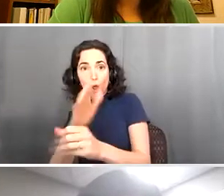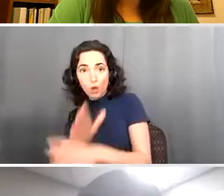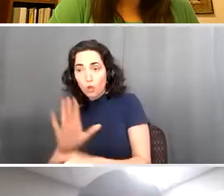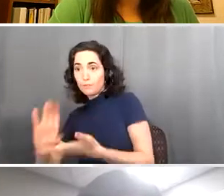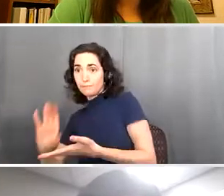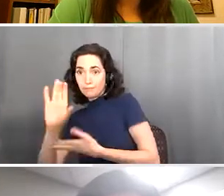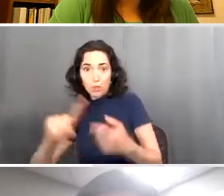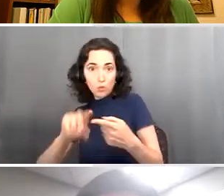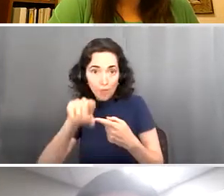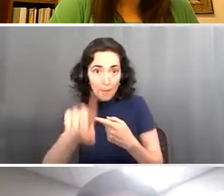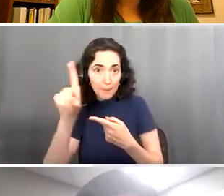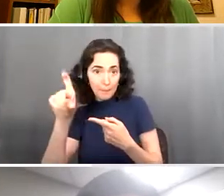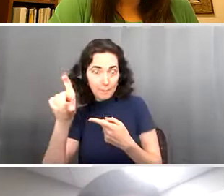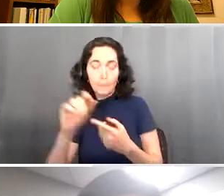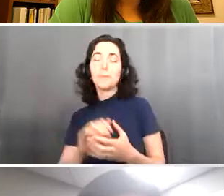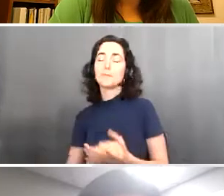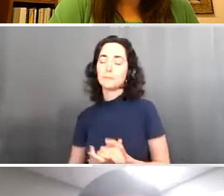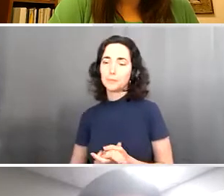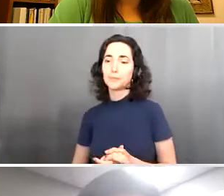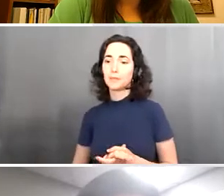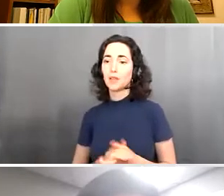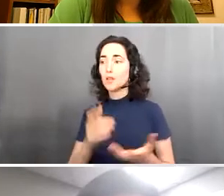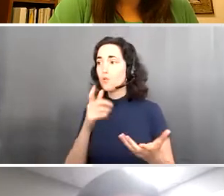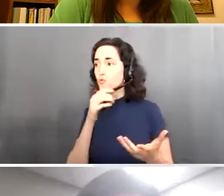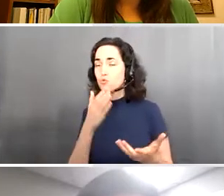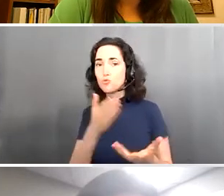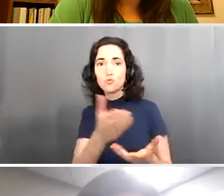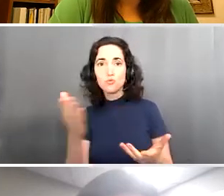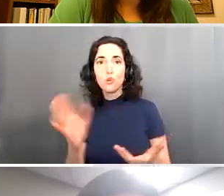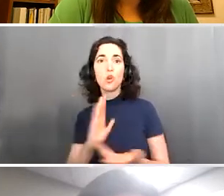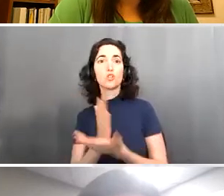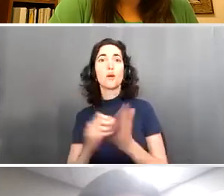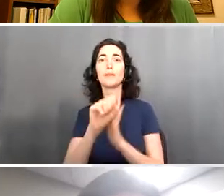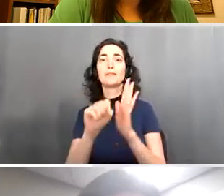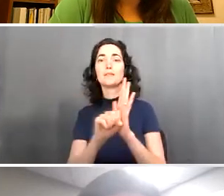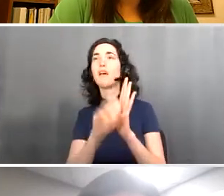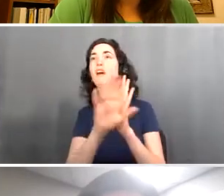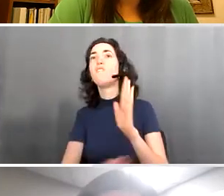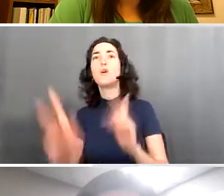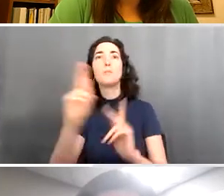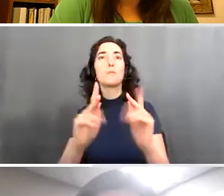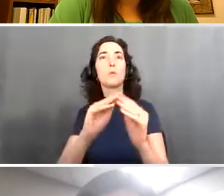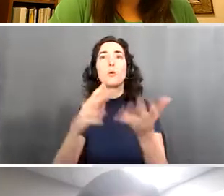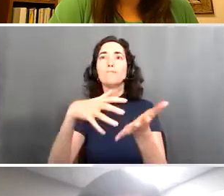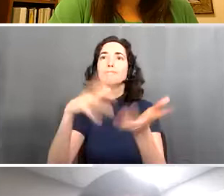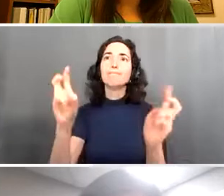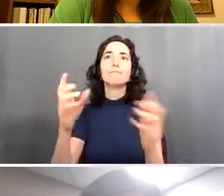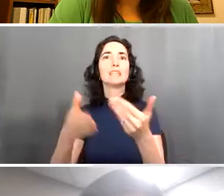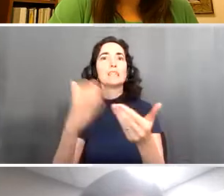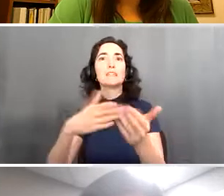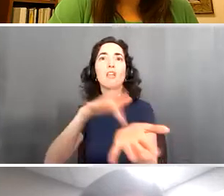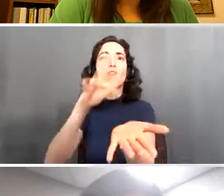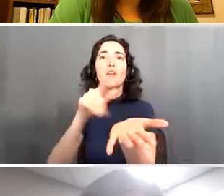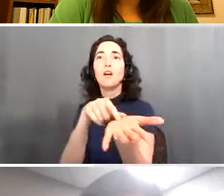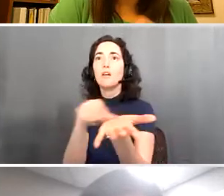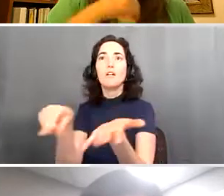are most directly involved with the care of some of our state's most vulnerable individuals. So maybe we can get you